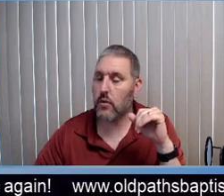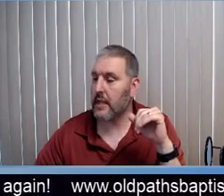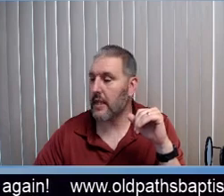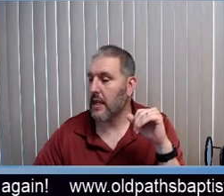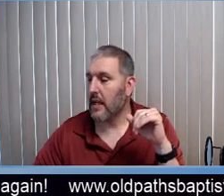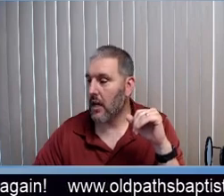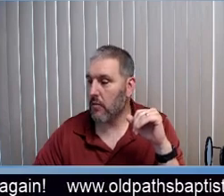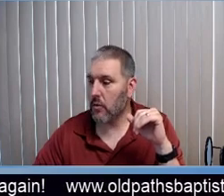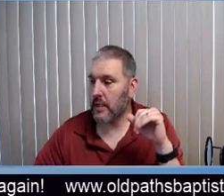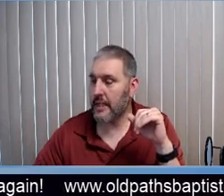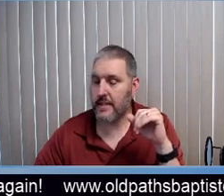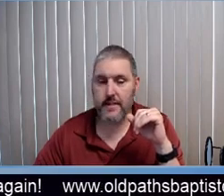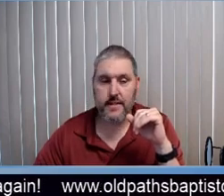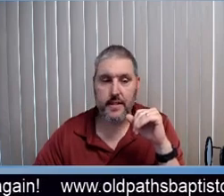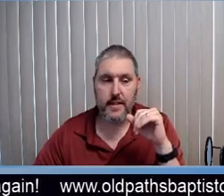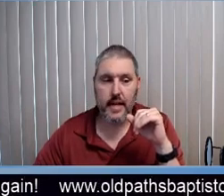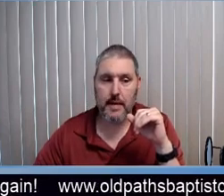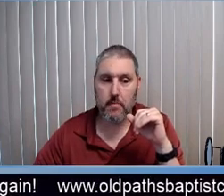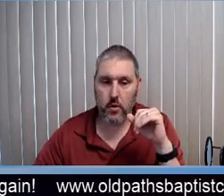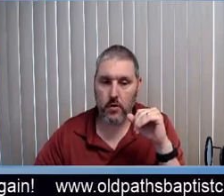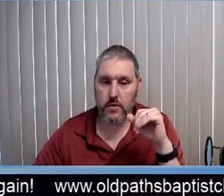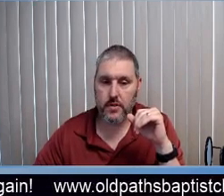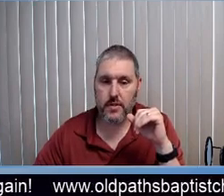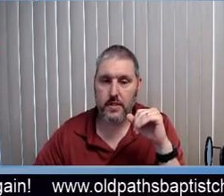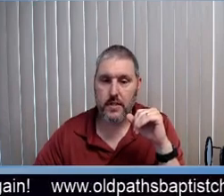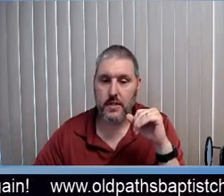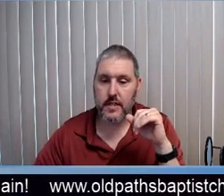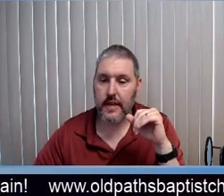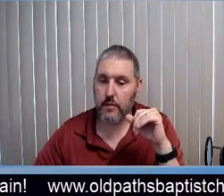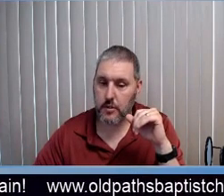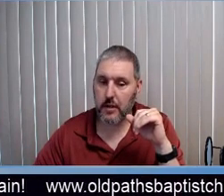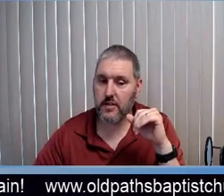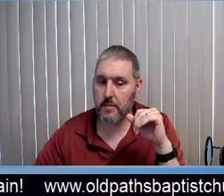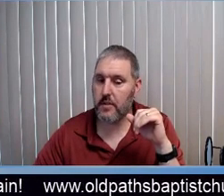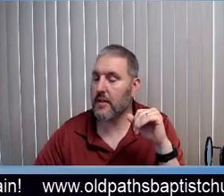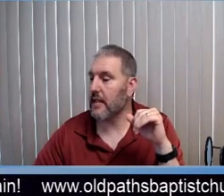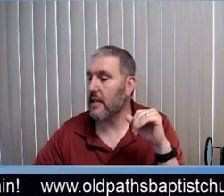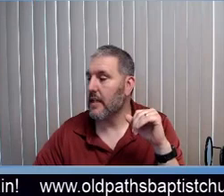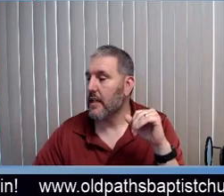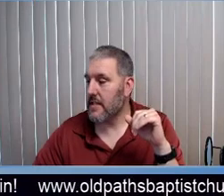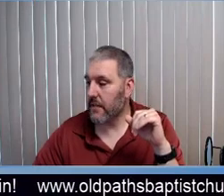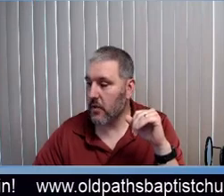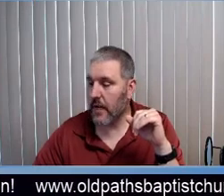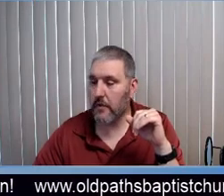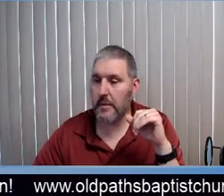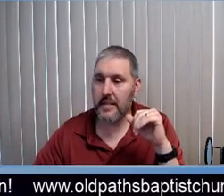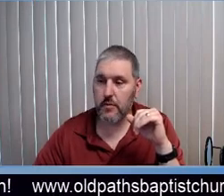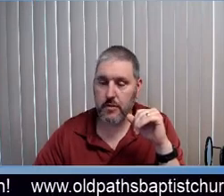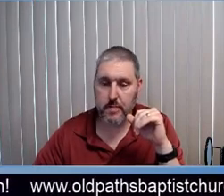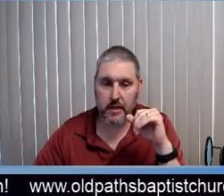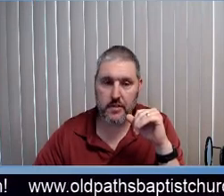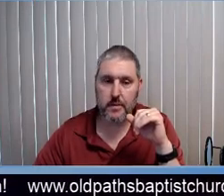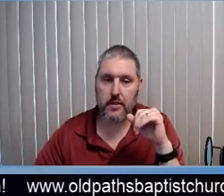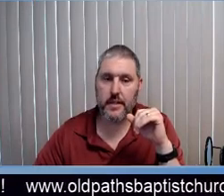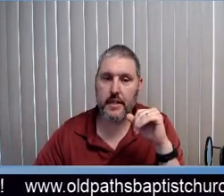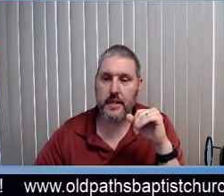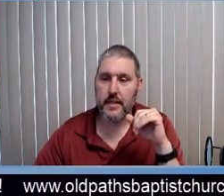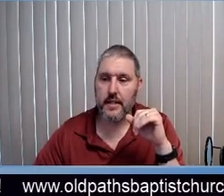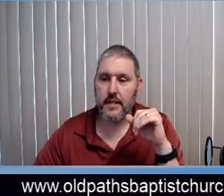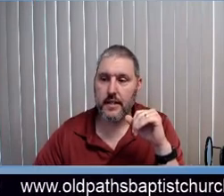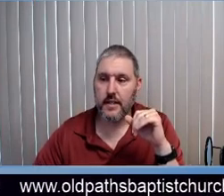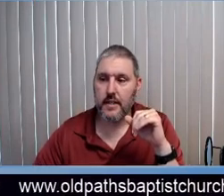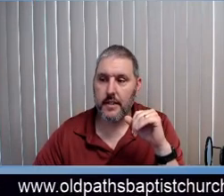and unruliness and murders. They have a responsibility. Civil government has a